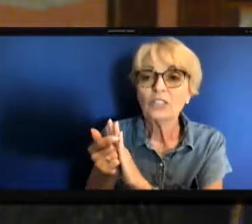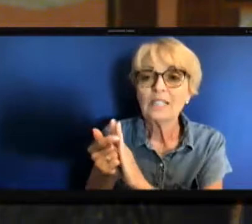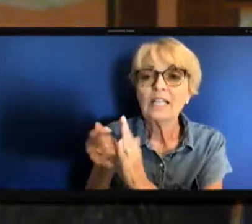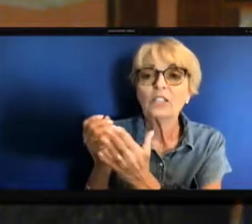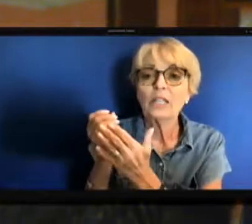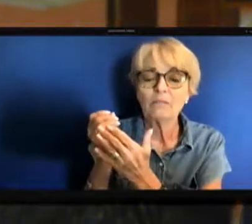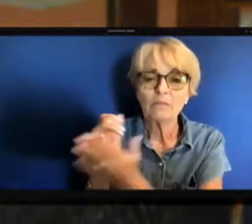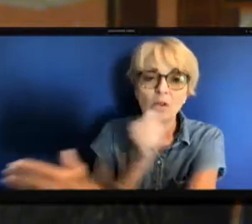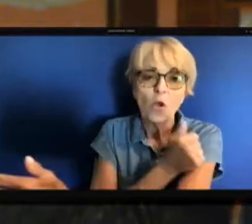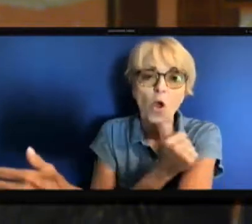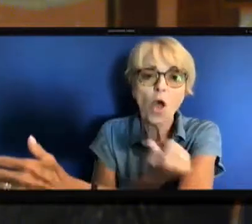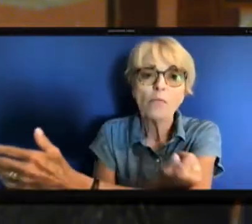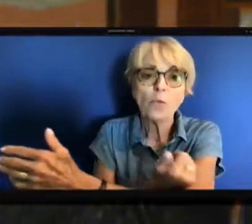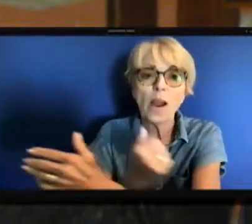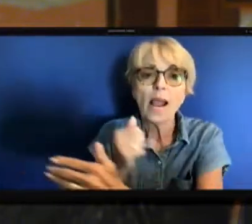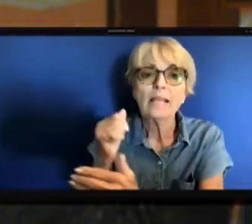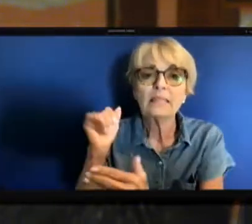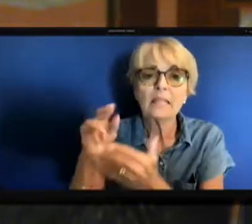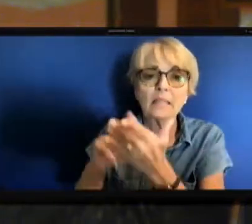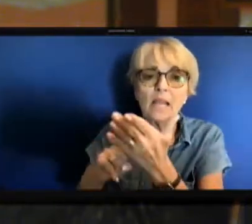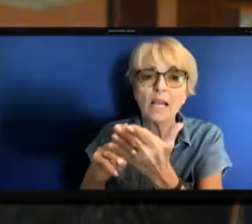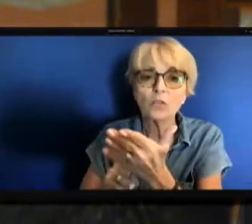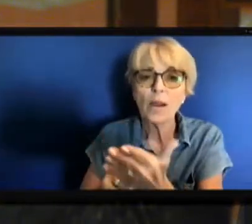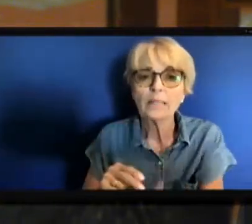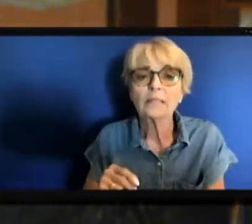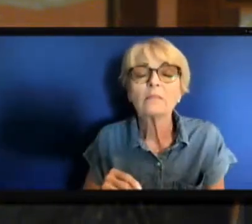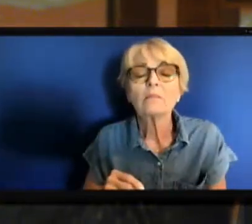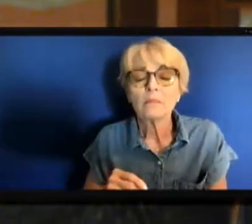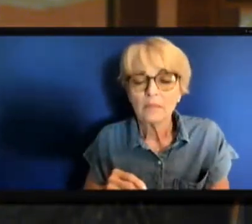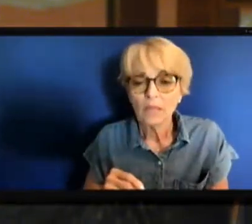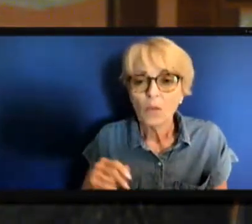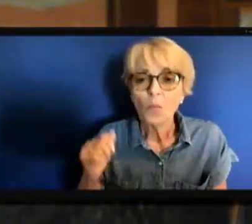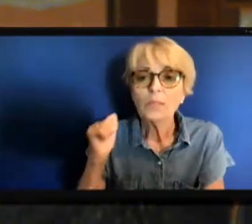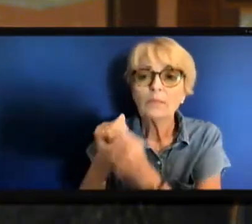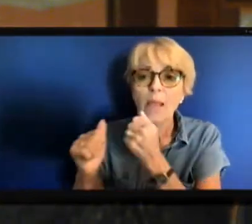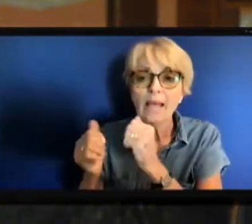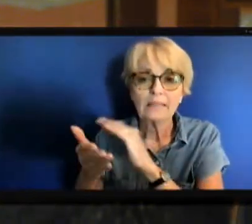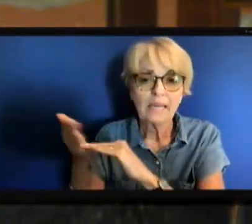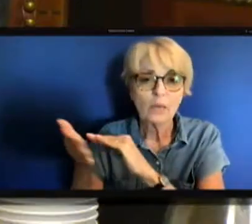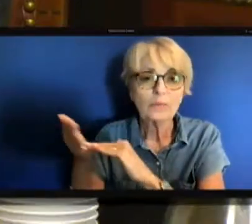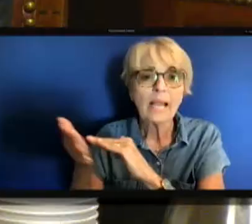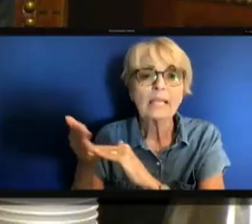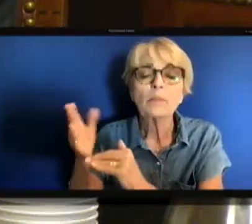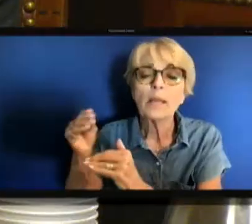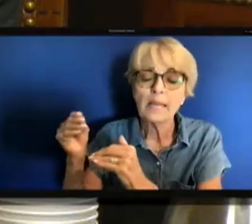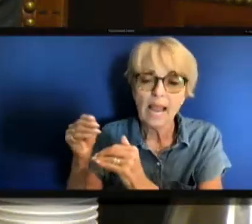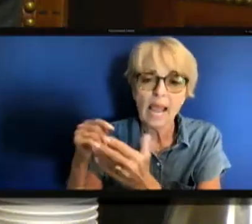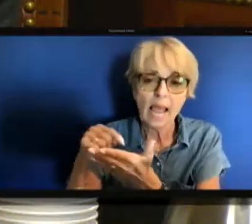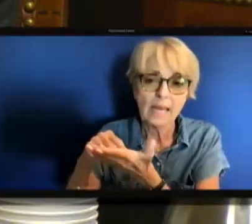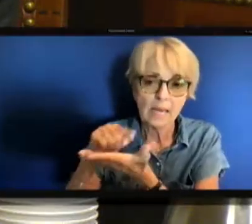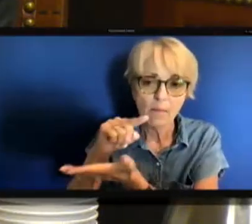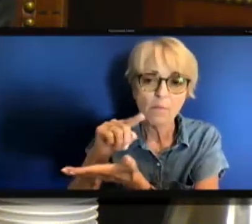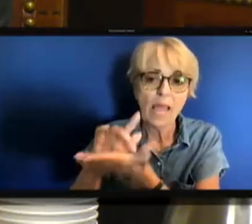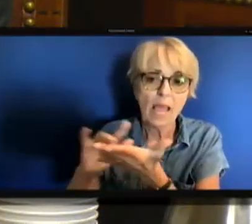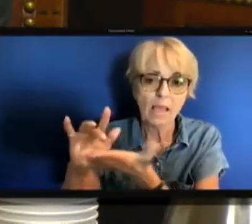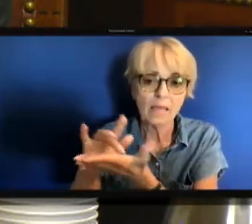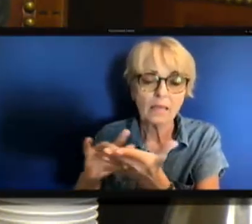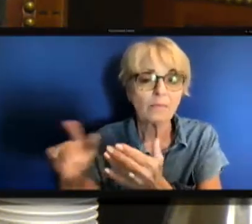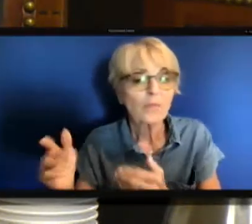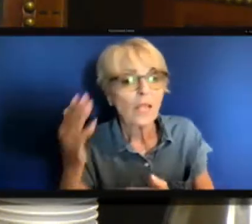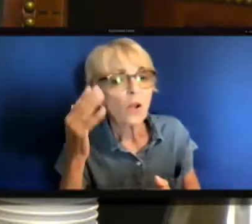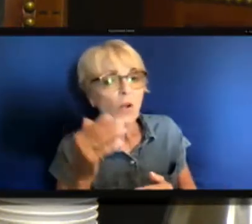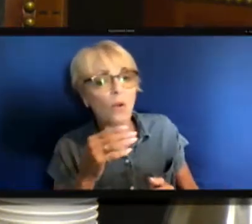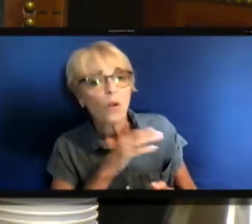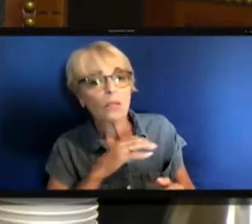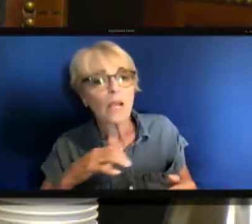contract passed, a contract was executed, and so then payment was made. Right. And I know our council president is working on trying to come